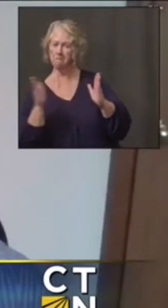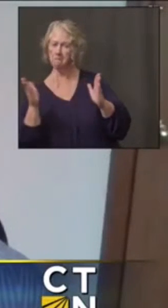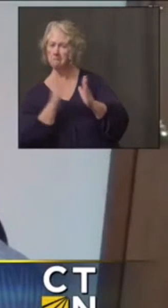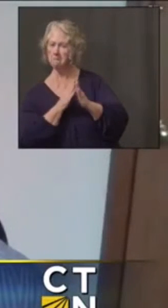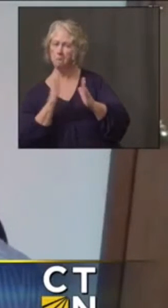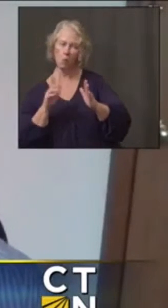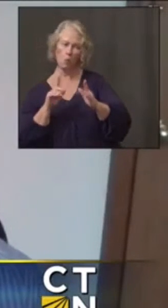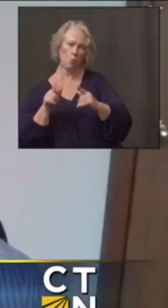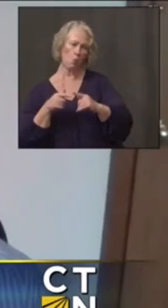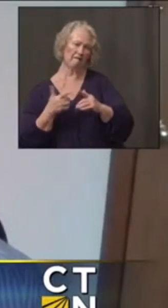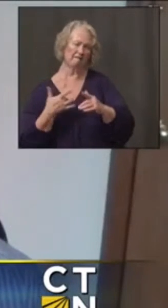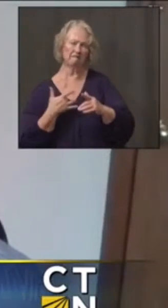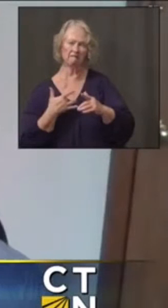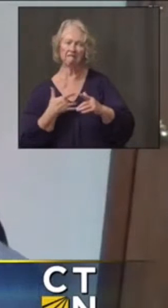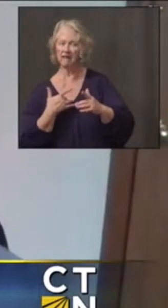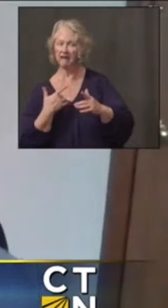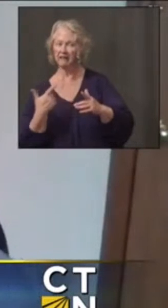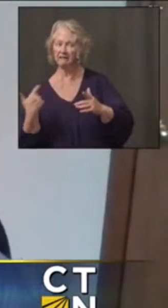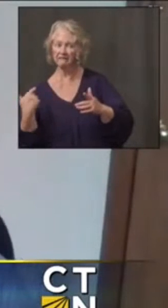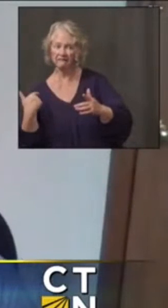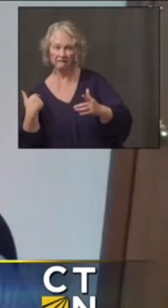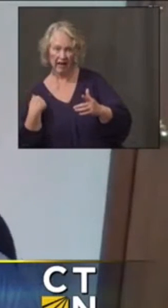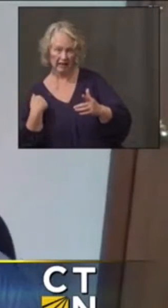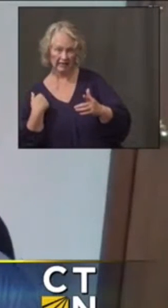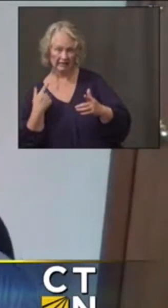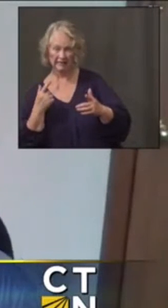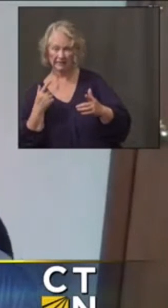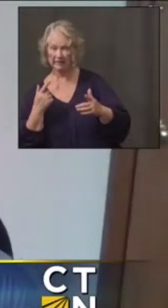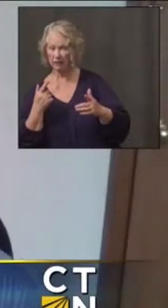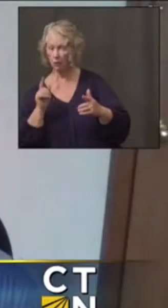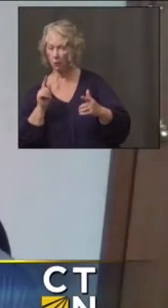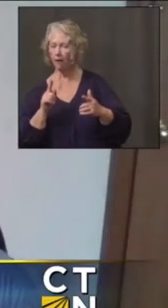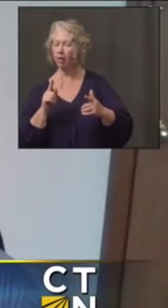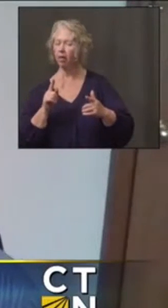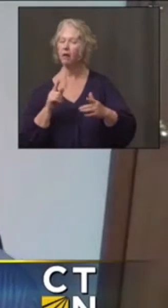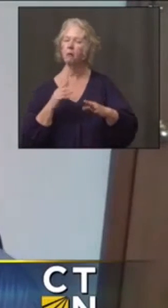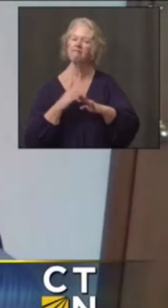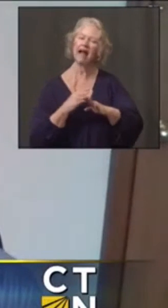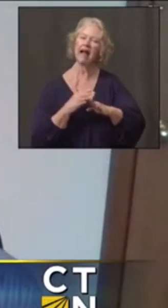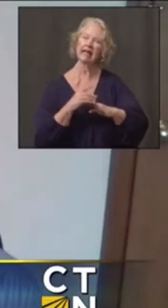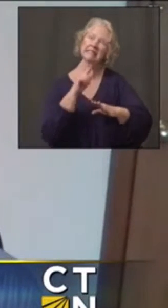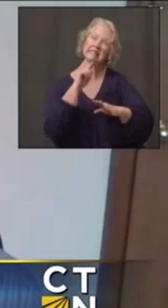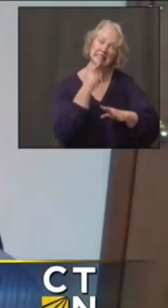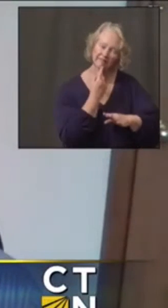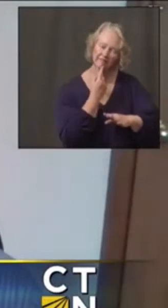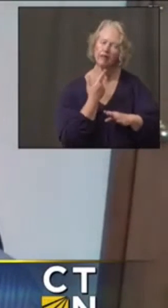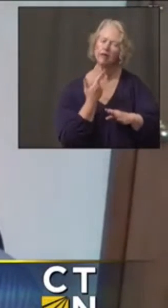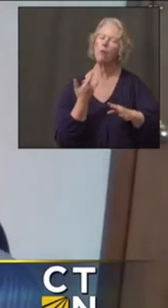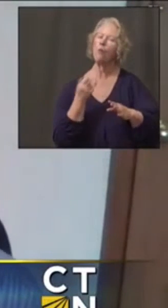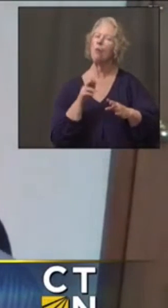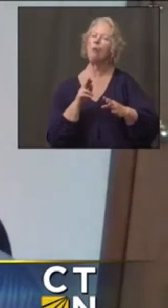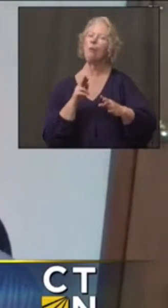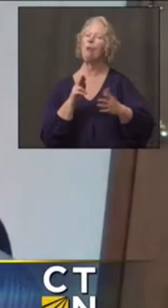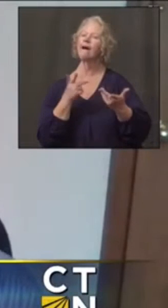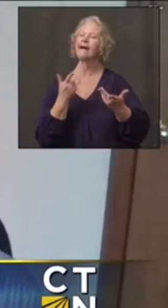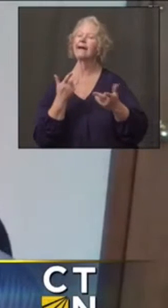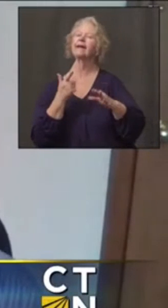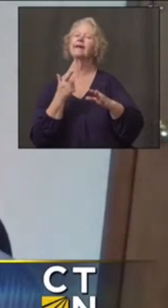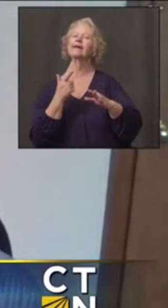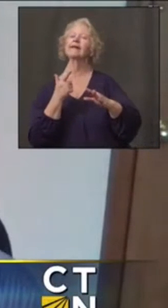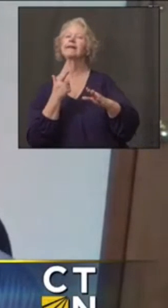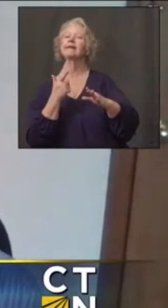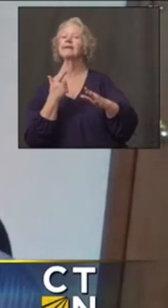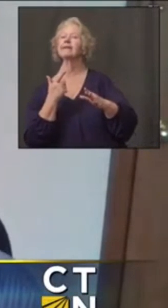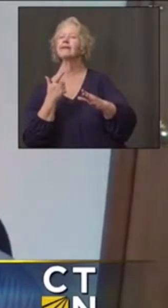information on whether the vaccine prevents the most severe cases, or if the vaccine prevents people from getting the virus